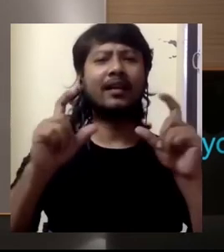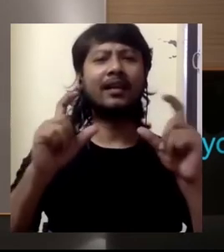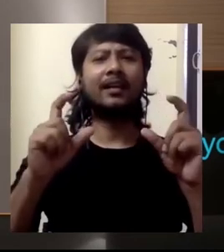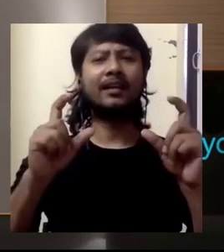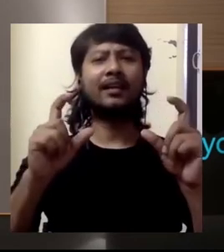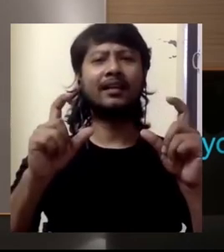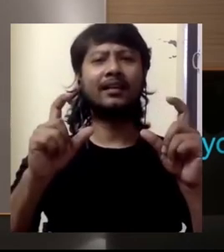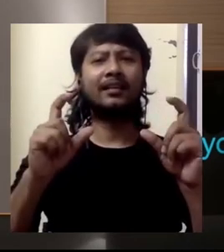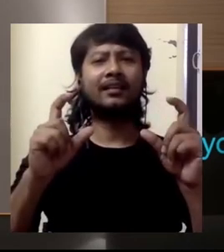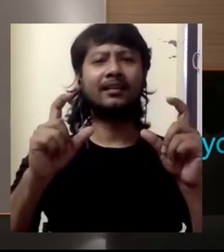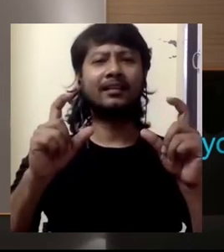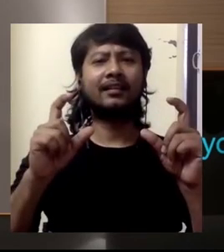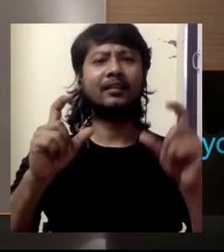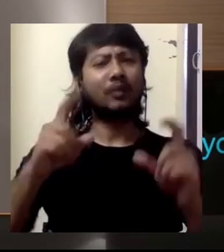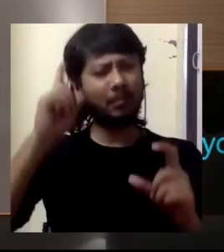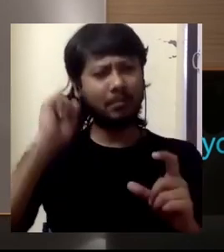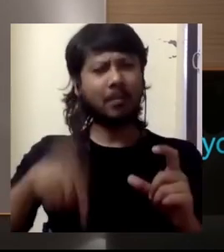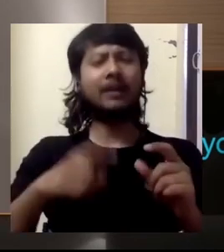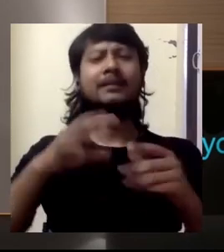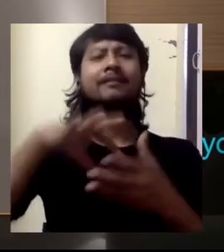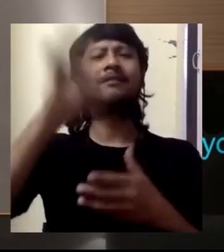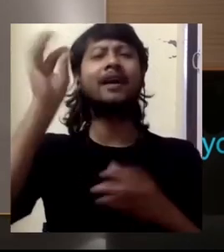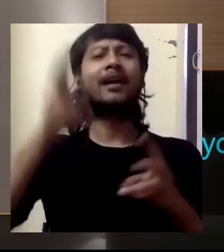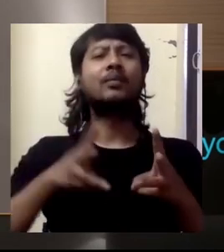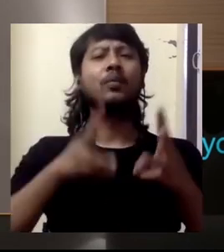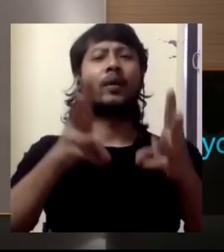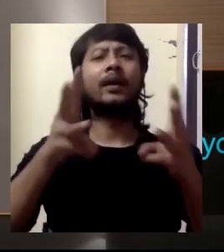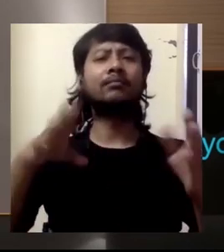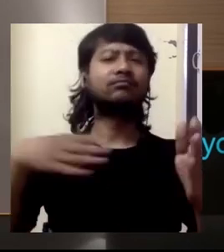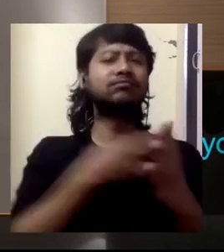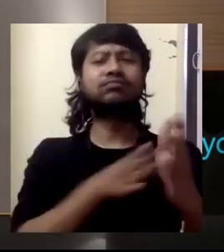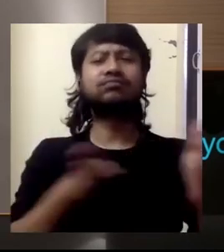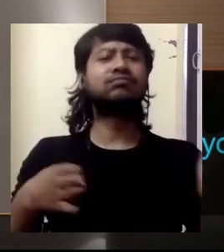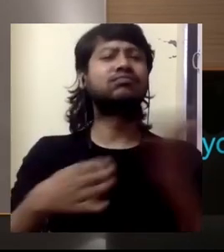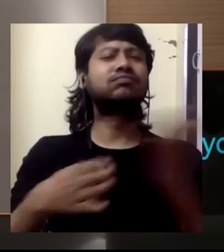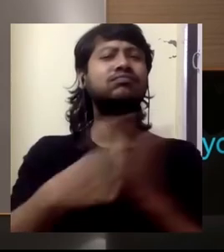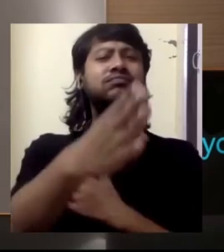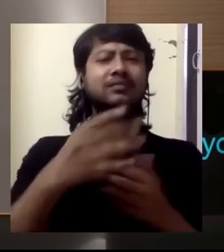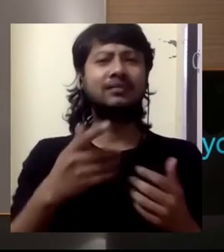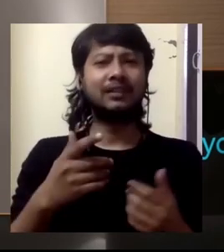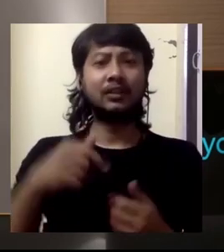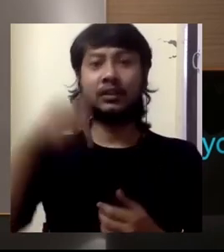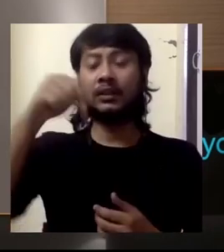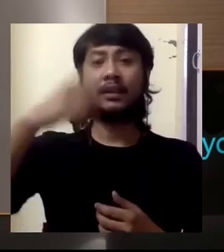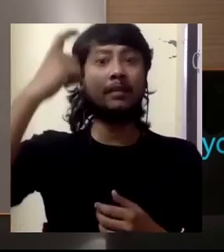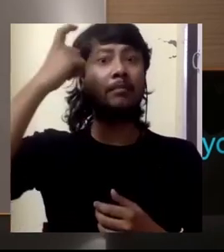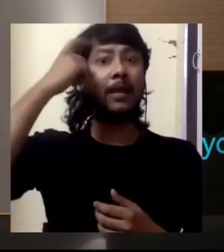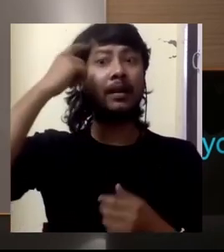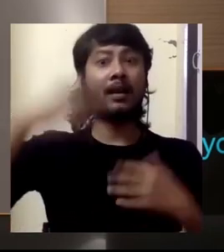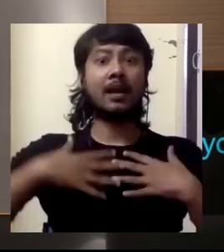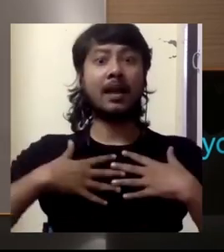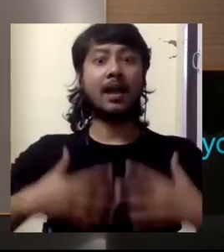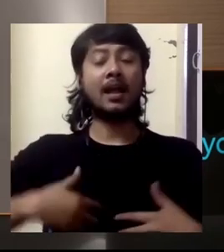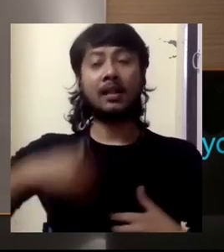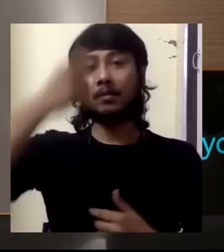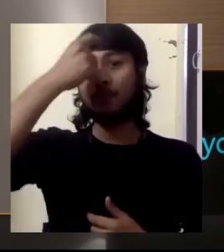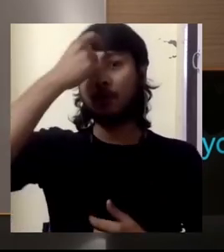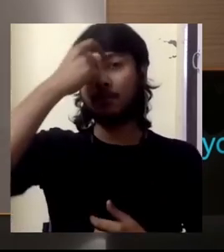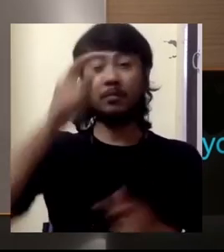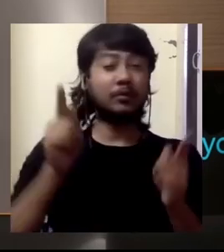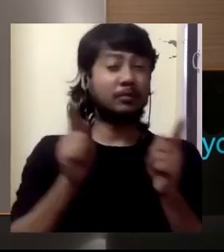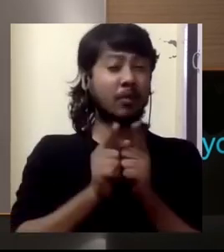to work through this. And so when we think about this large mental health problem, but we think about the simple needs, the